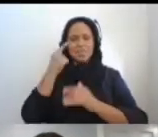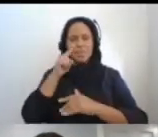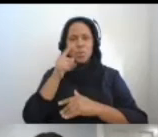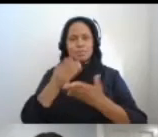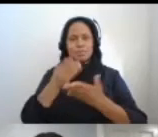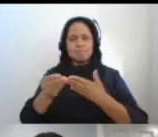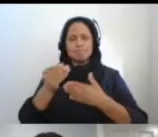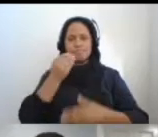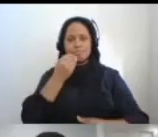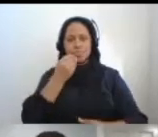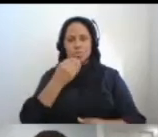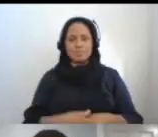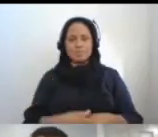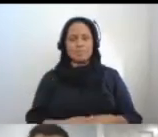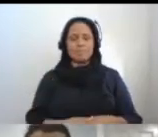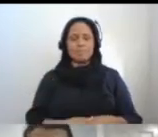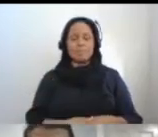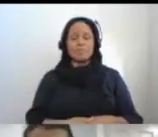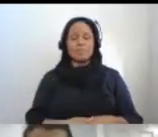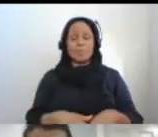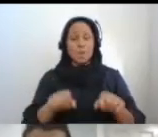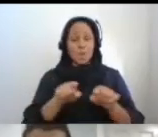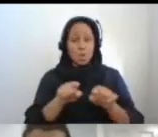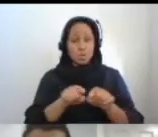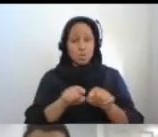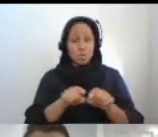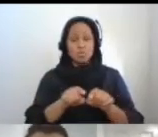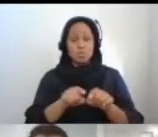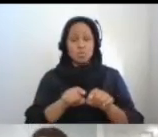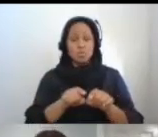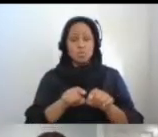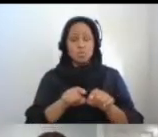And it also covers things such as